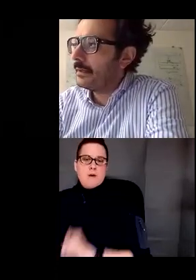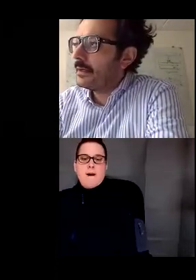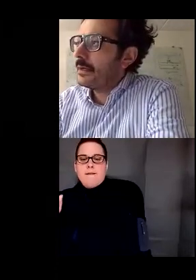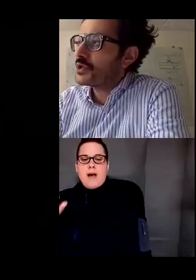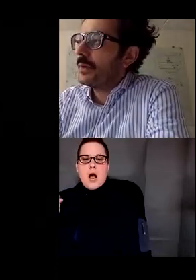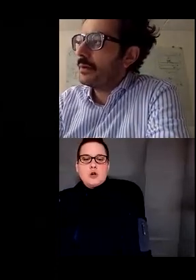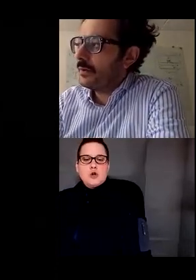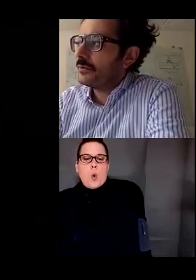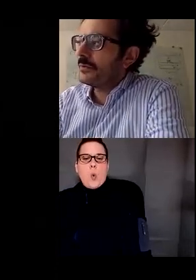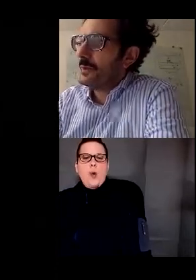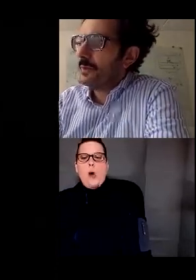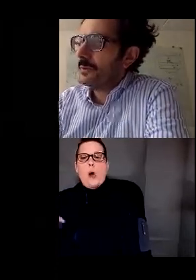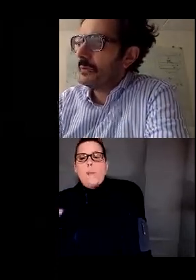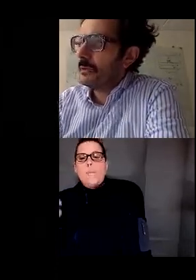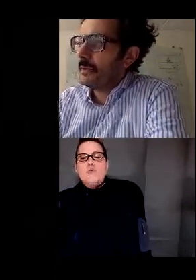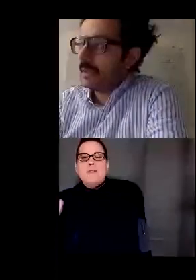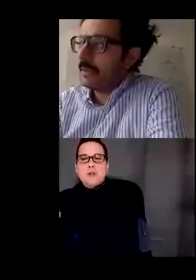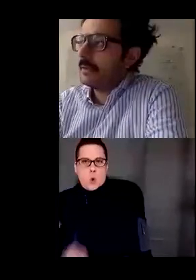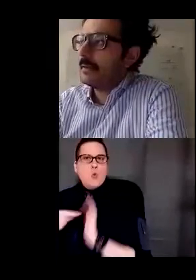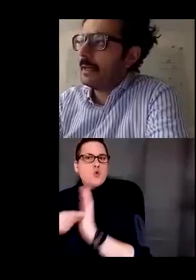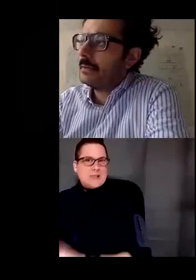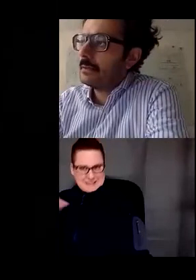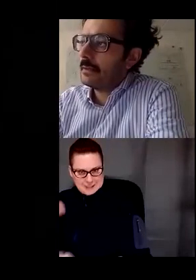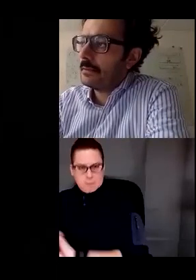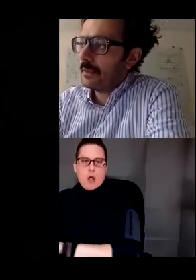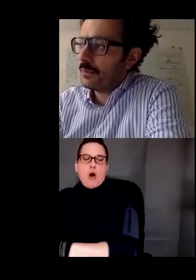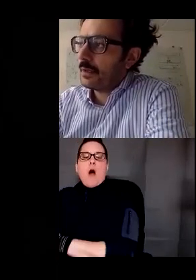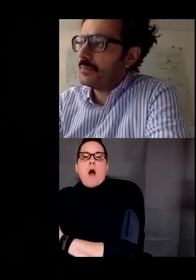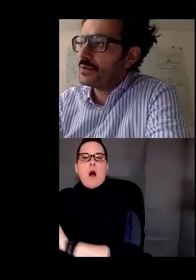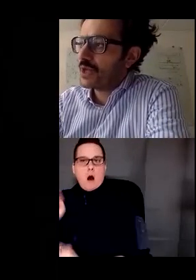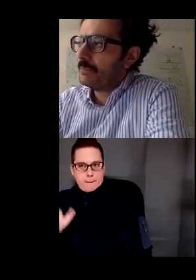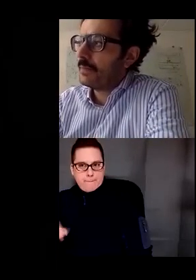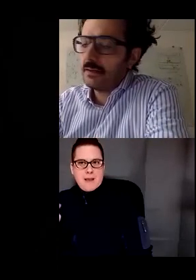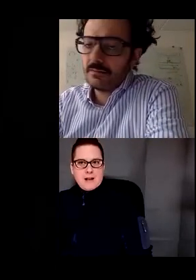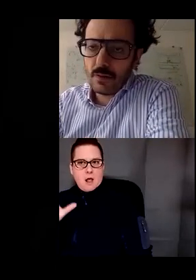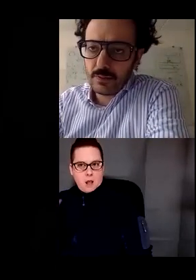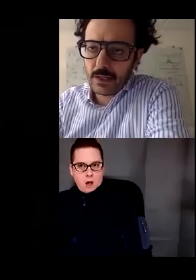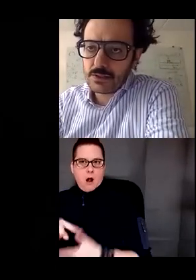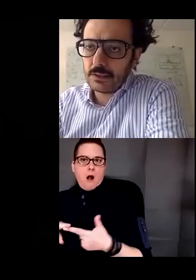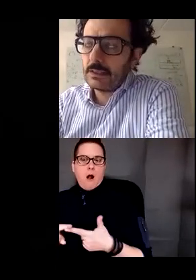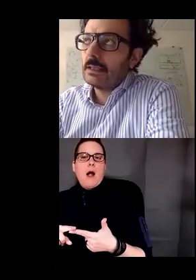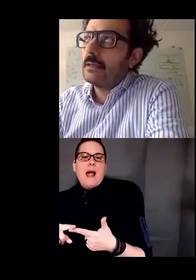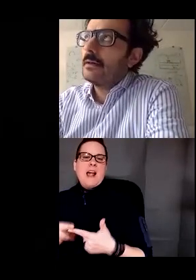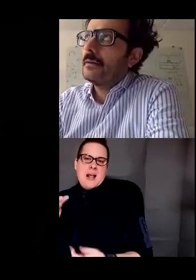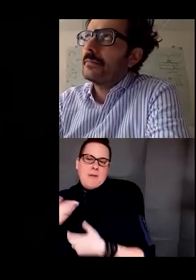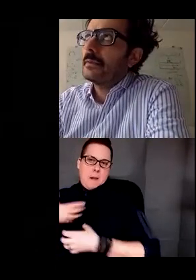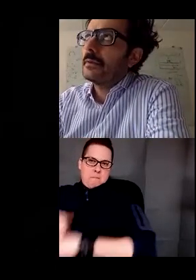al., showing also that the amygdala and the hippocampus shape and volume actually,